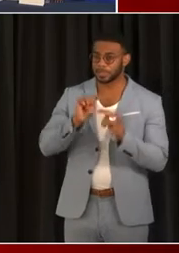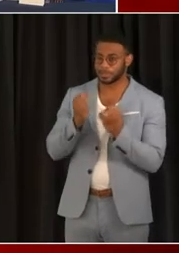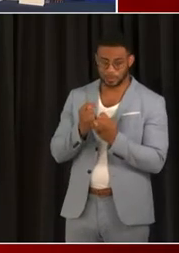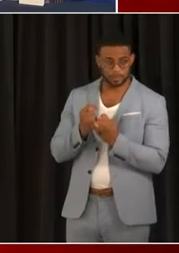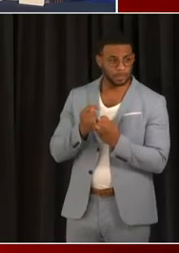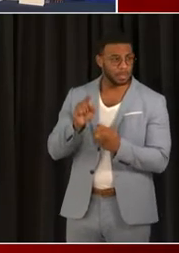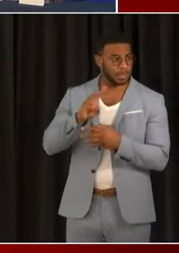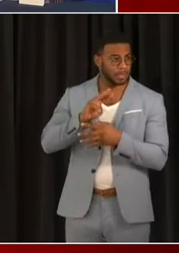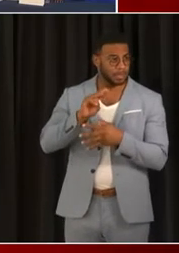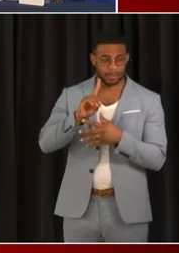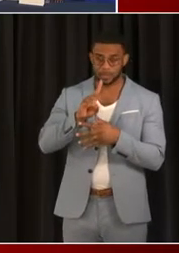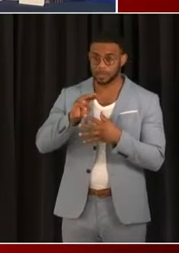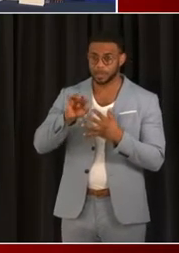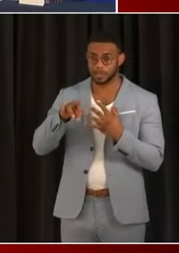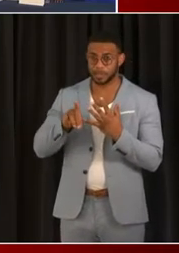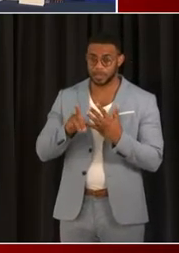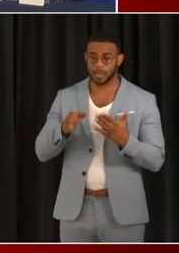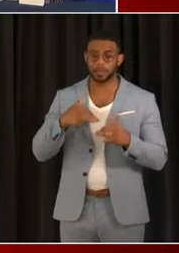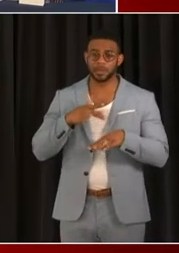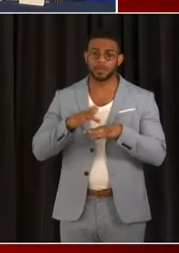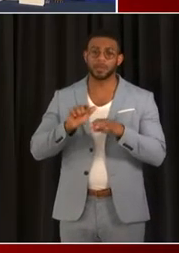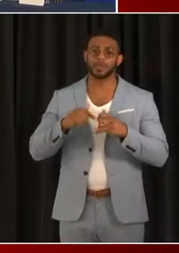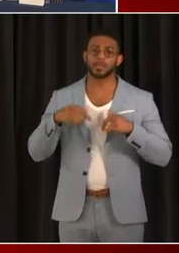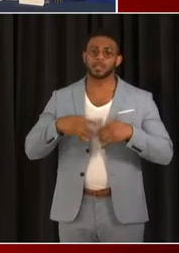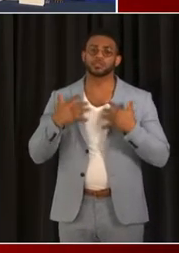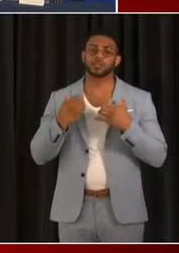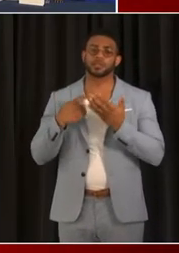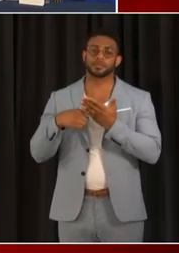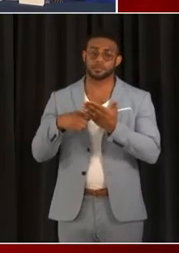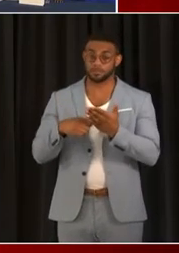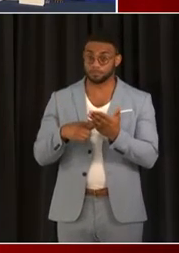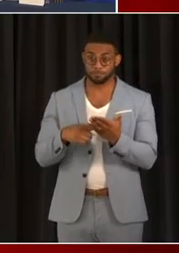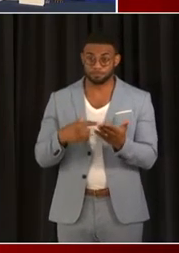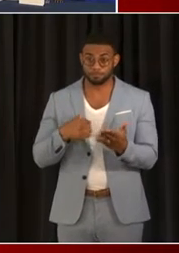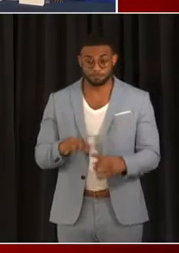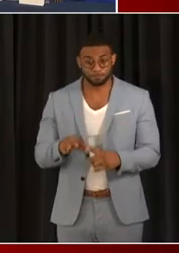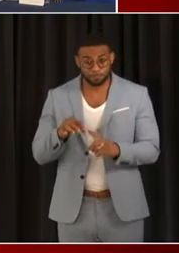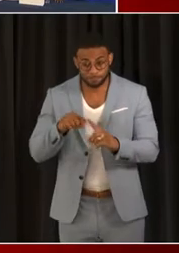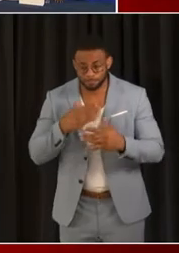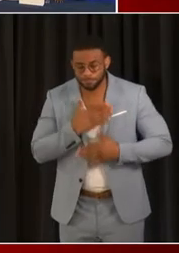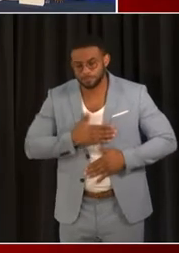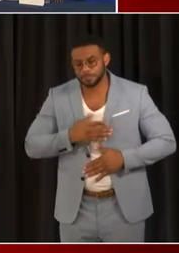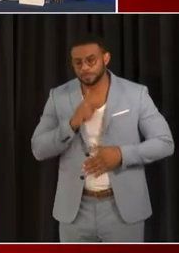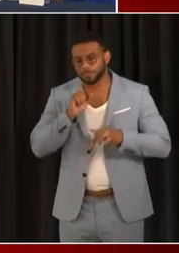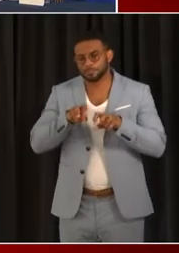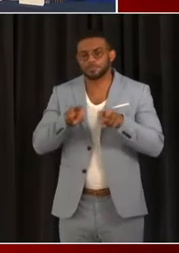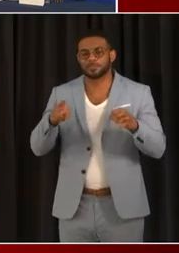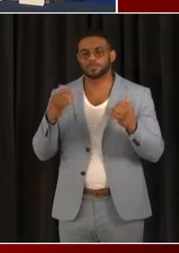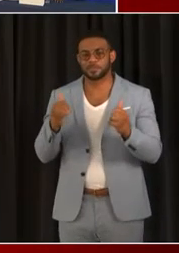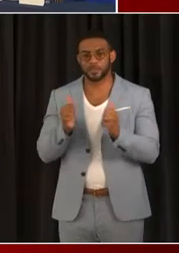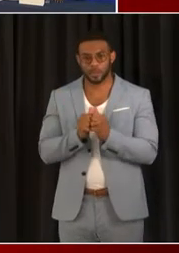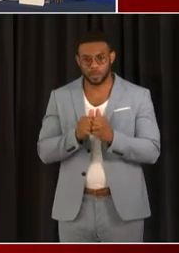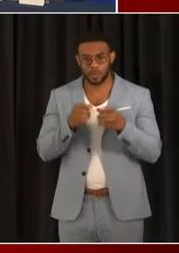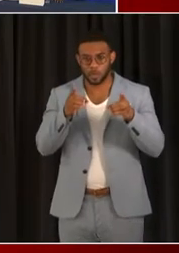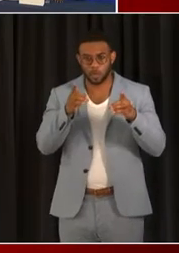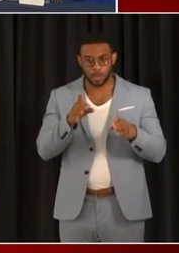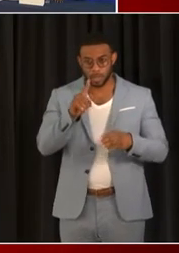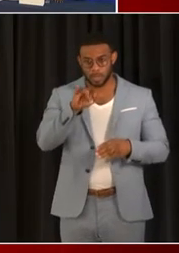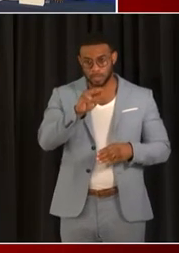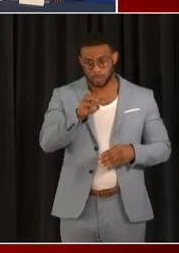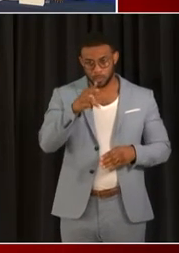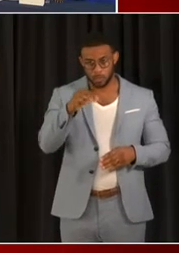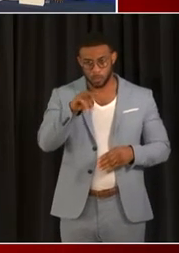DIRT for inviting me to participate in today's recovery conversation. I'm especially pleased to be on this panel with Director